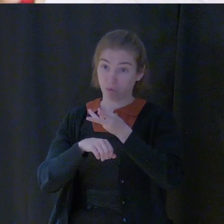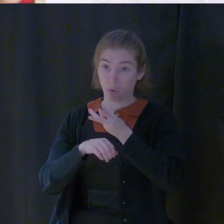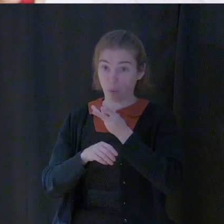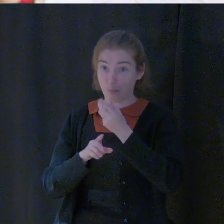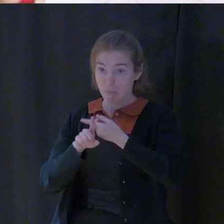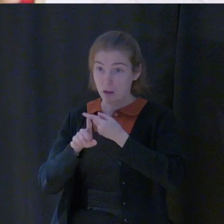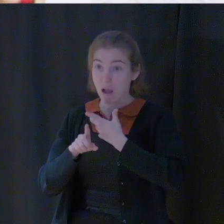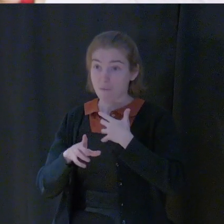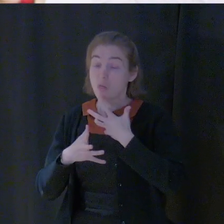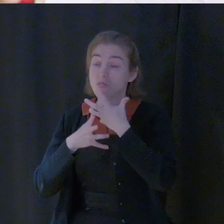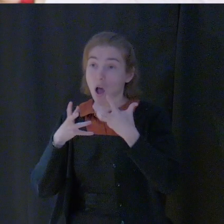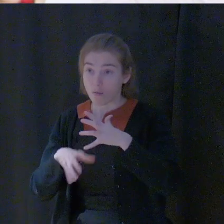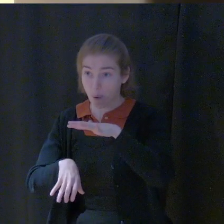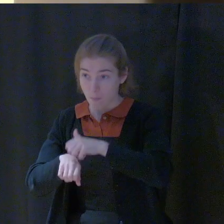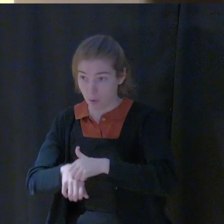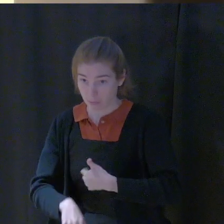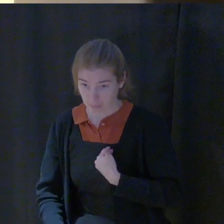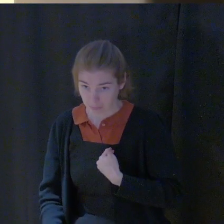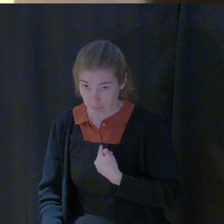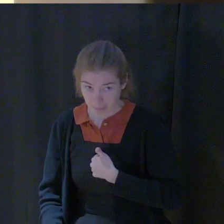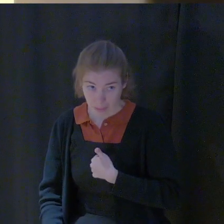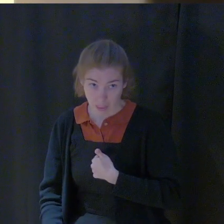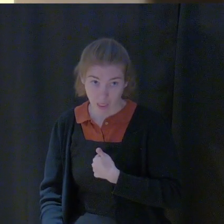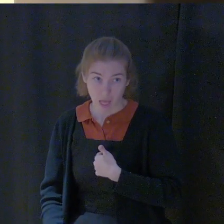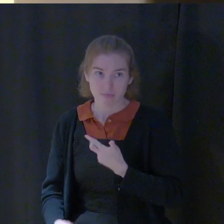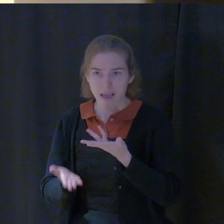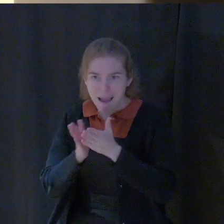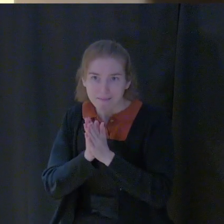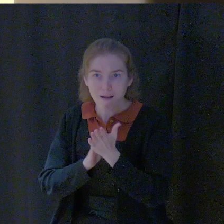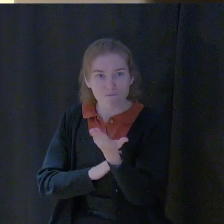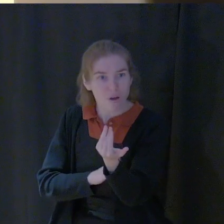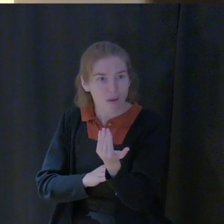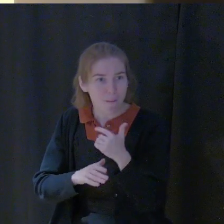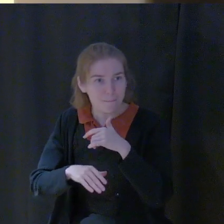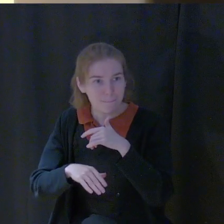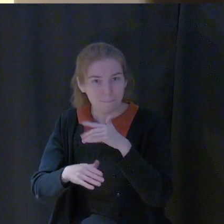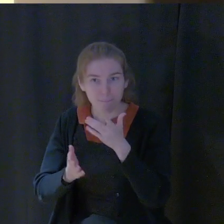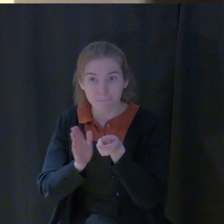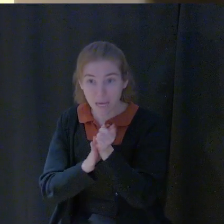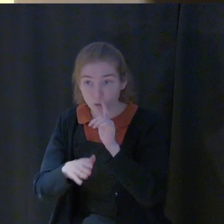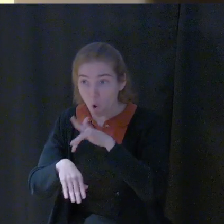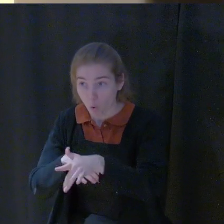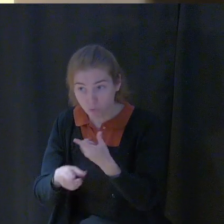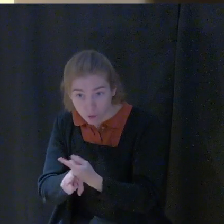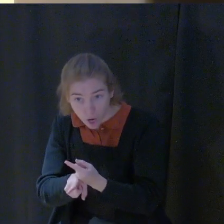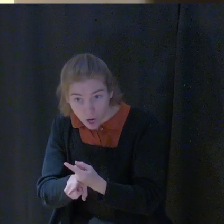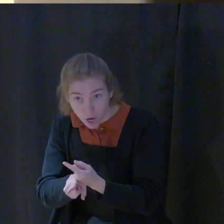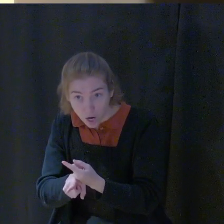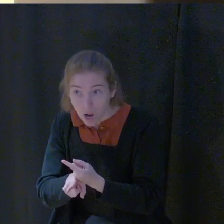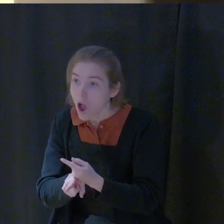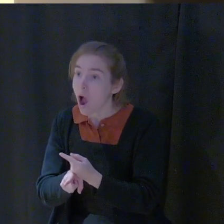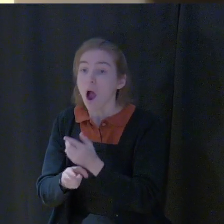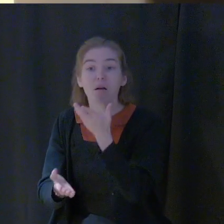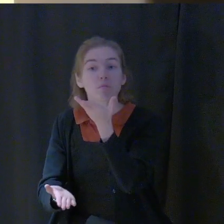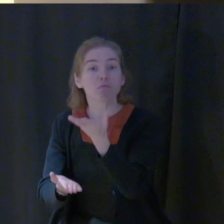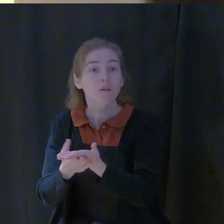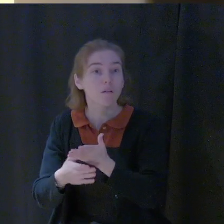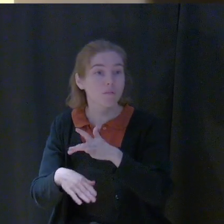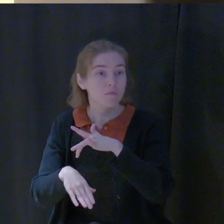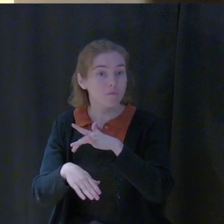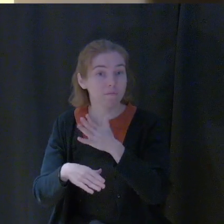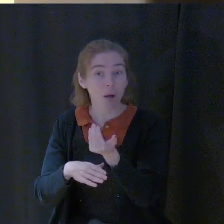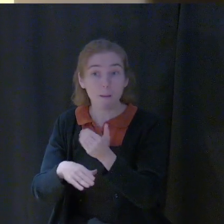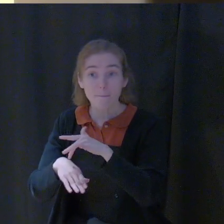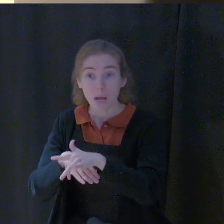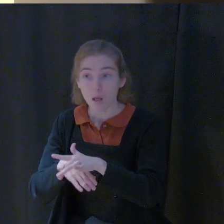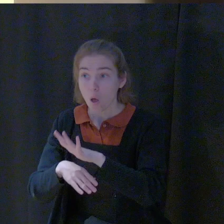months. And they ask you to be there 15 minutes early, and I comply. The